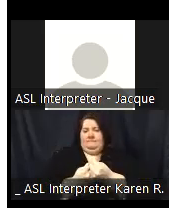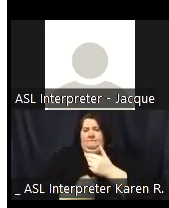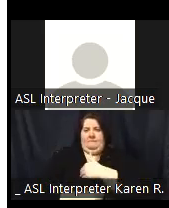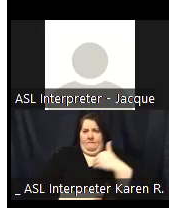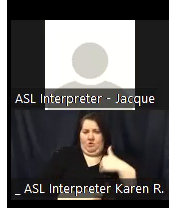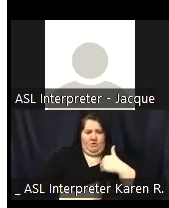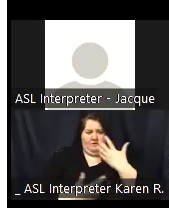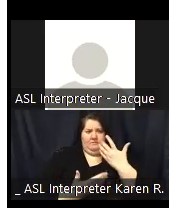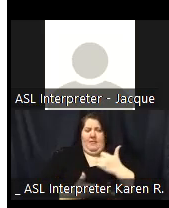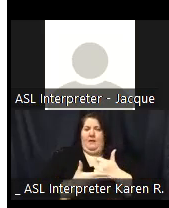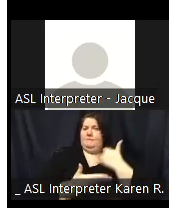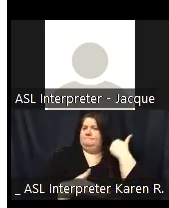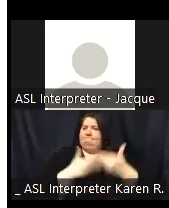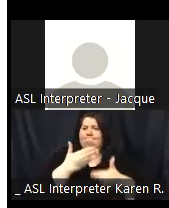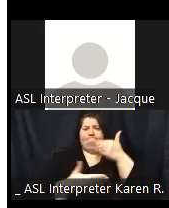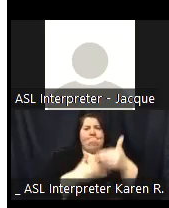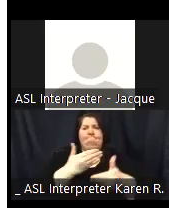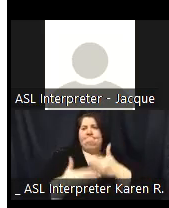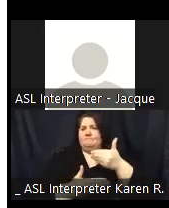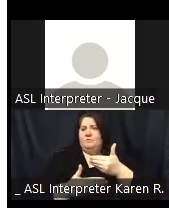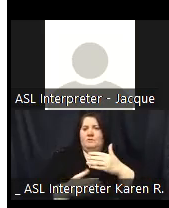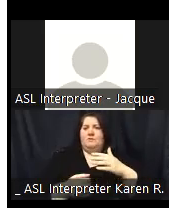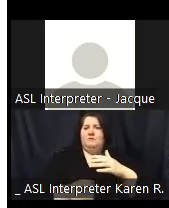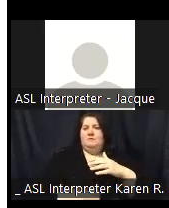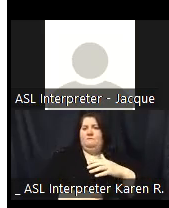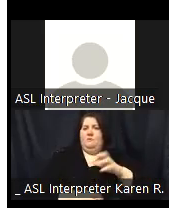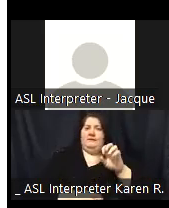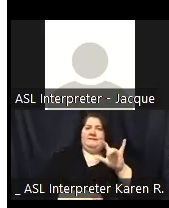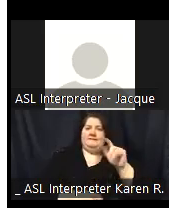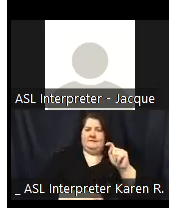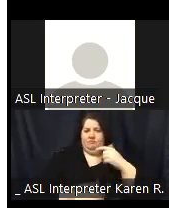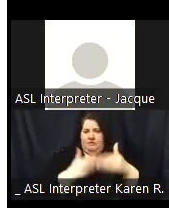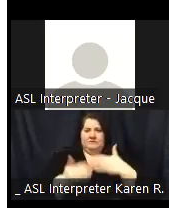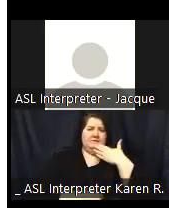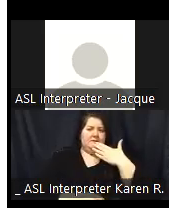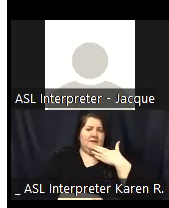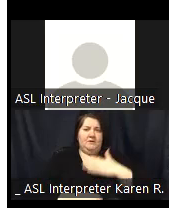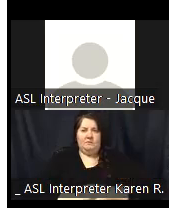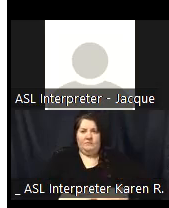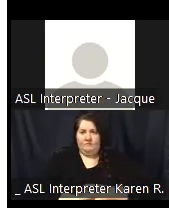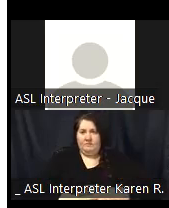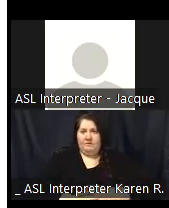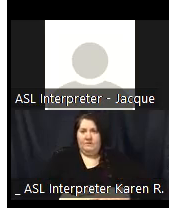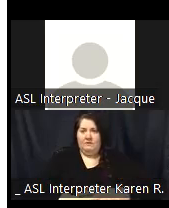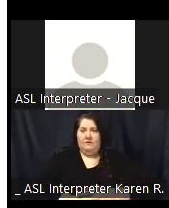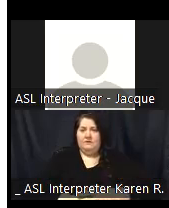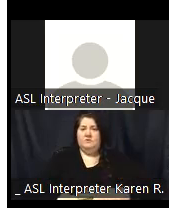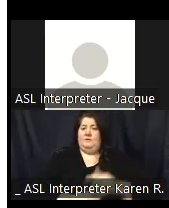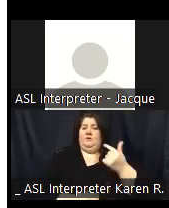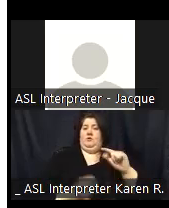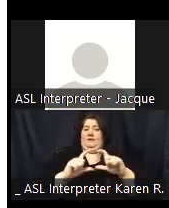move the family along the ESIT timeline. Oh, thank you, Liz. So we would be here in this green